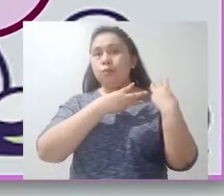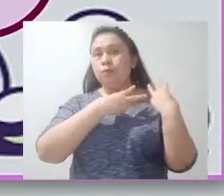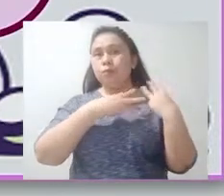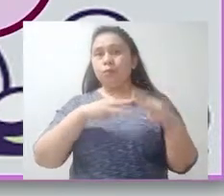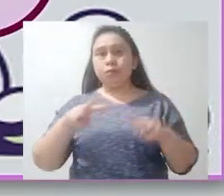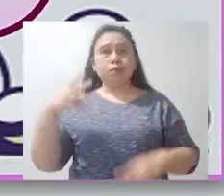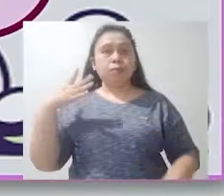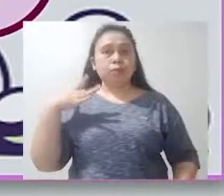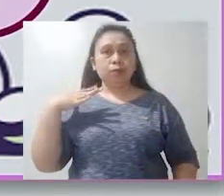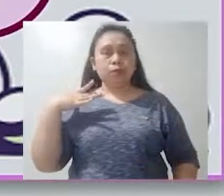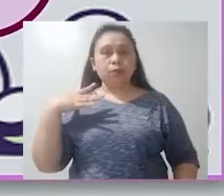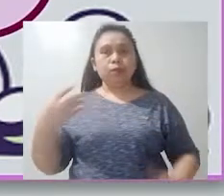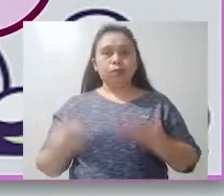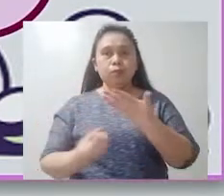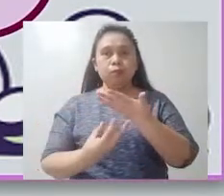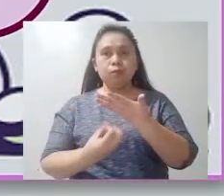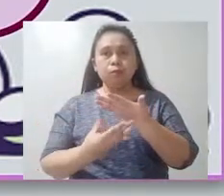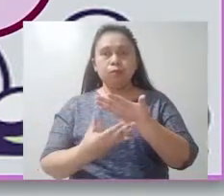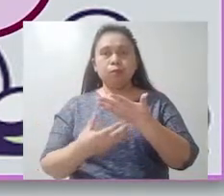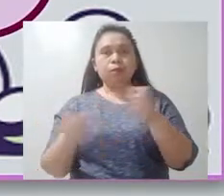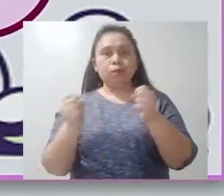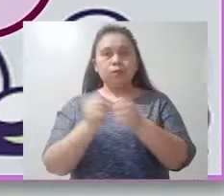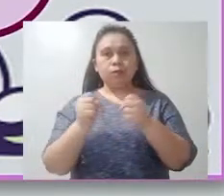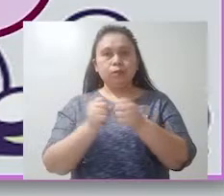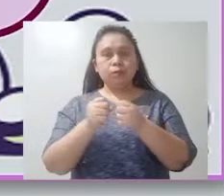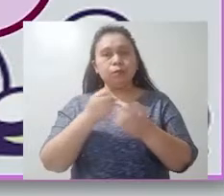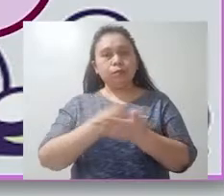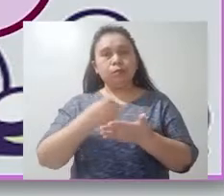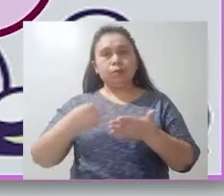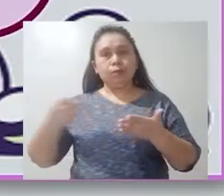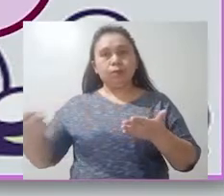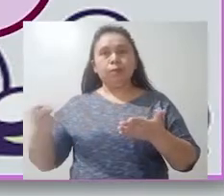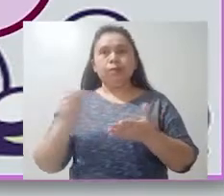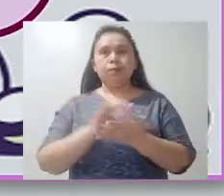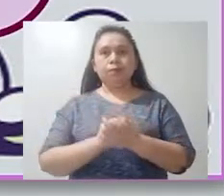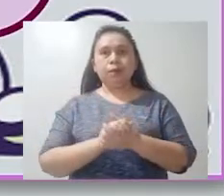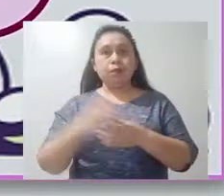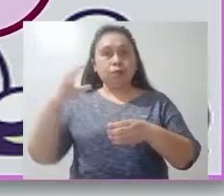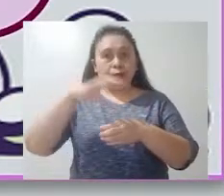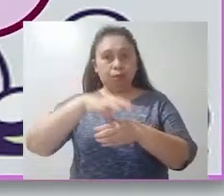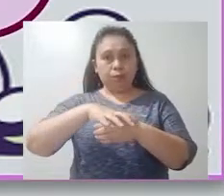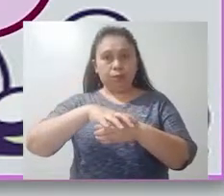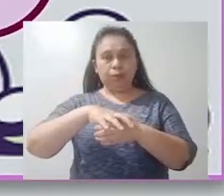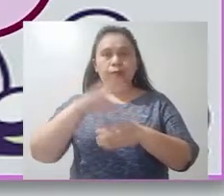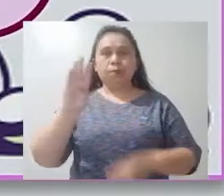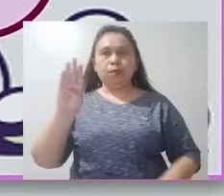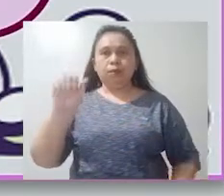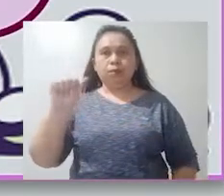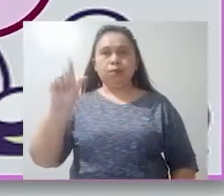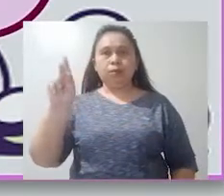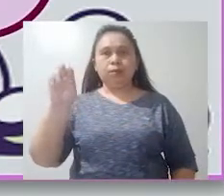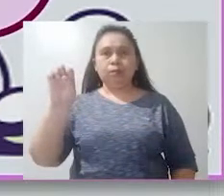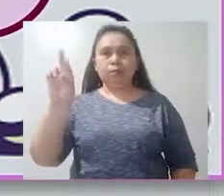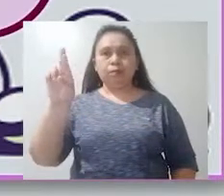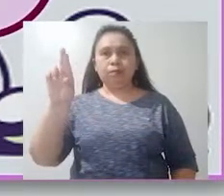waved, to heat small amounts of substances, and to cover beakers.